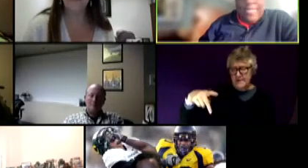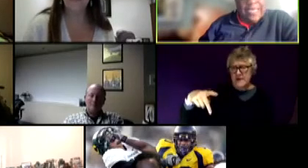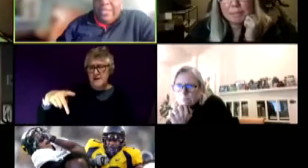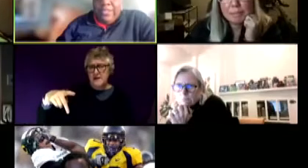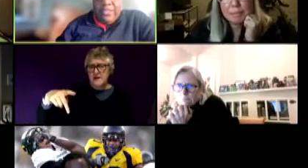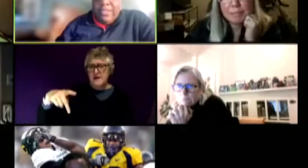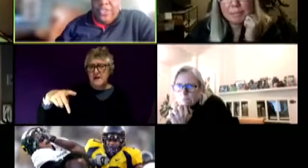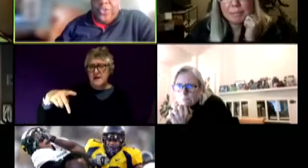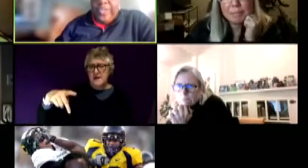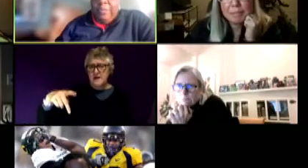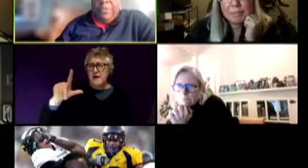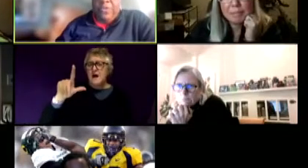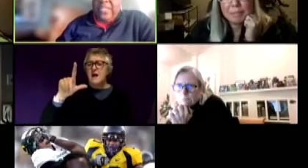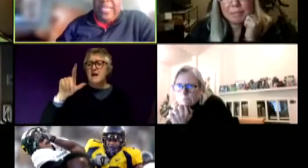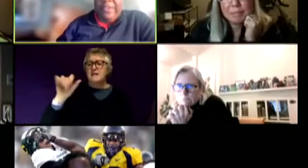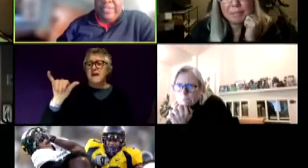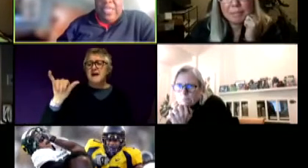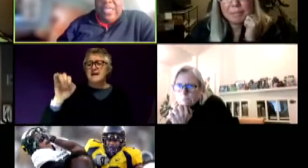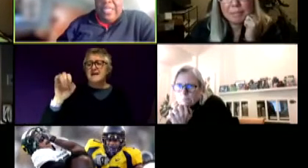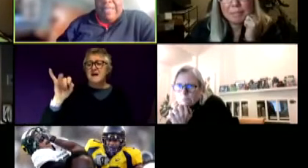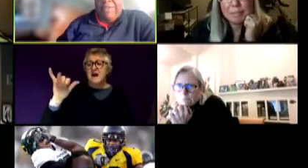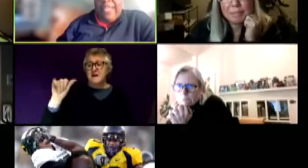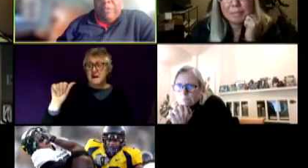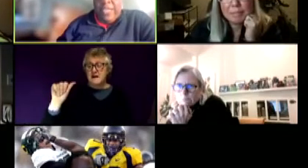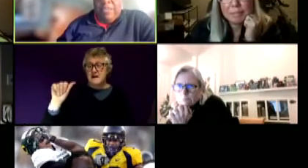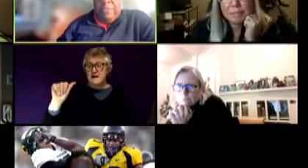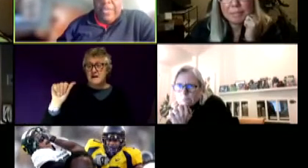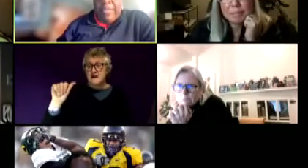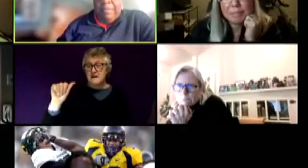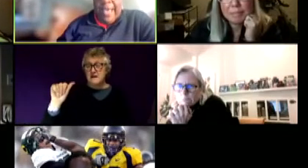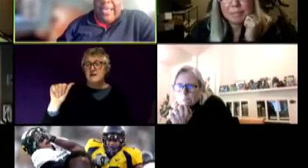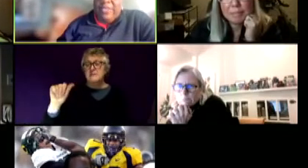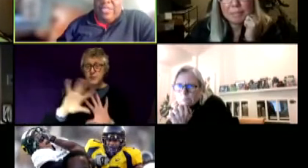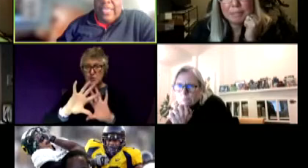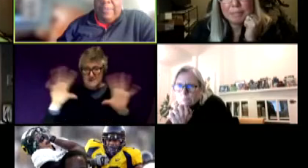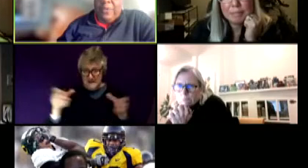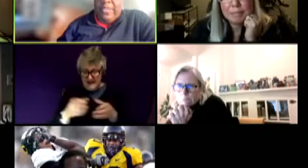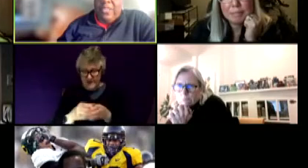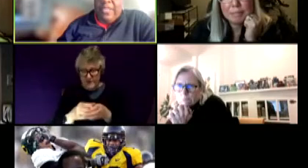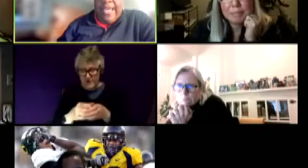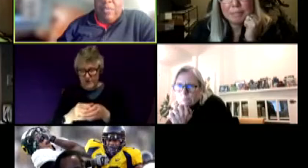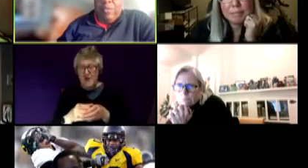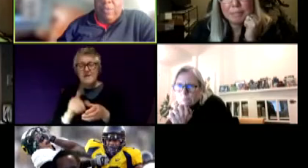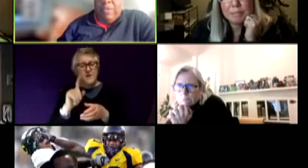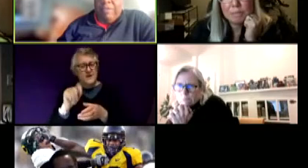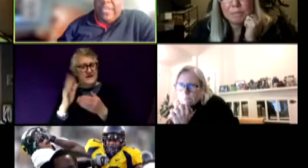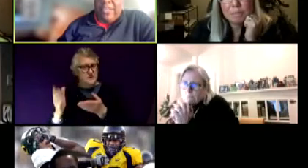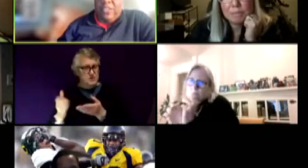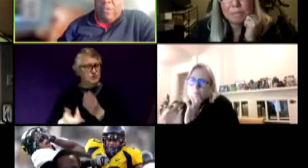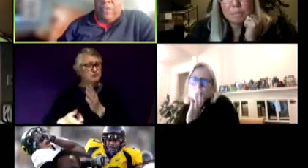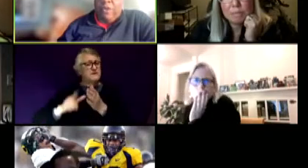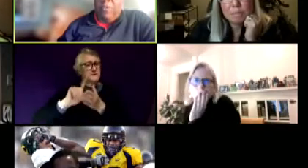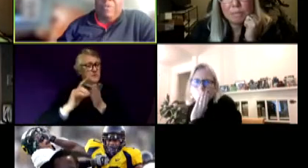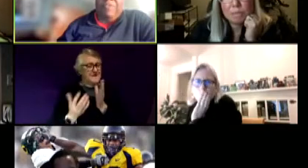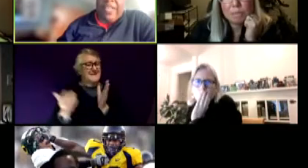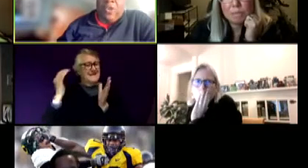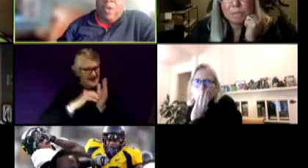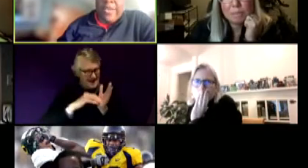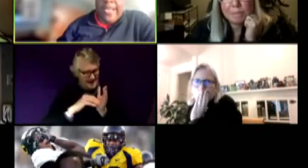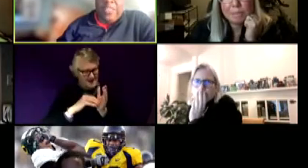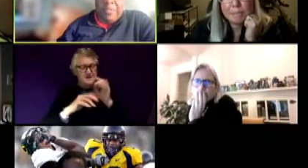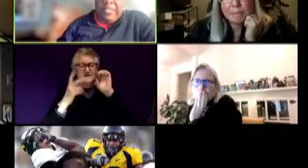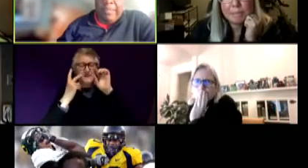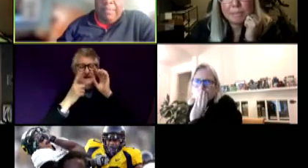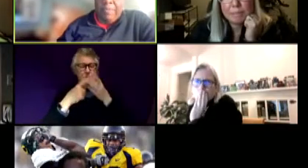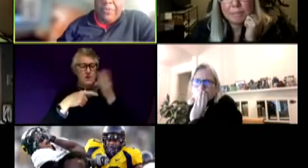La Kiana jury pulled together that I feel like we need to bring back to the table and look at what we've done so far, what we've done